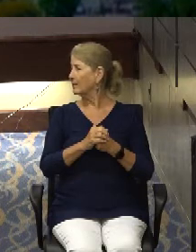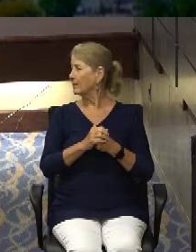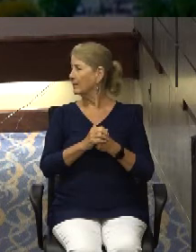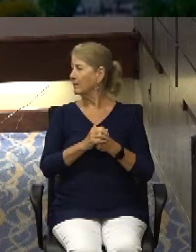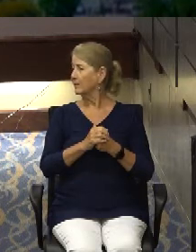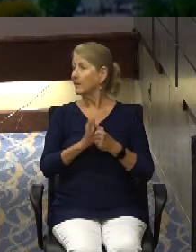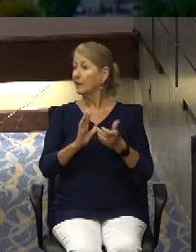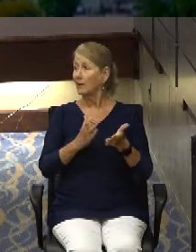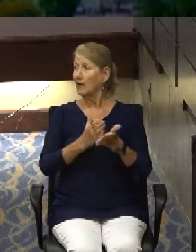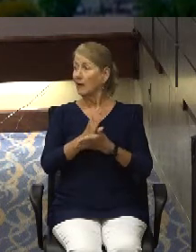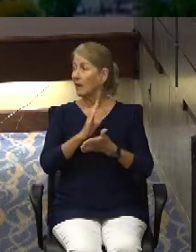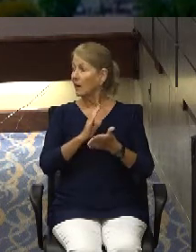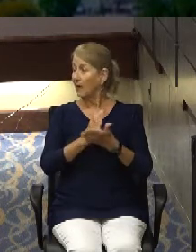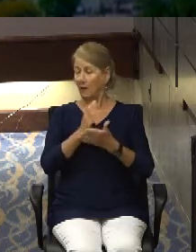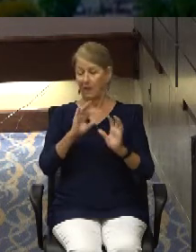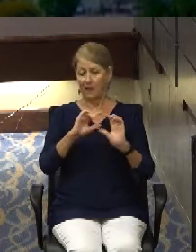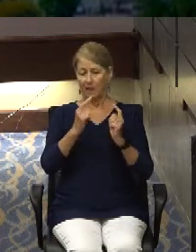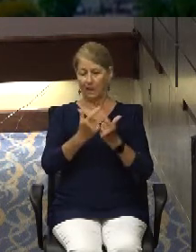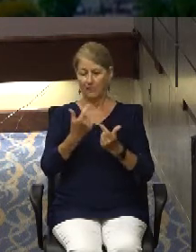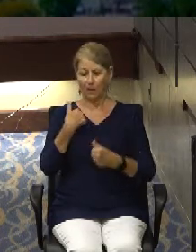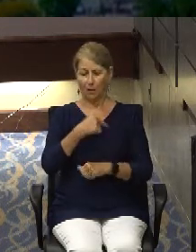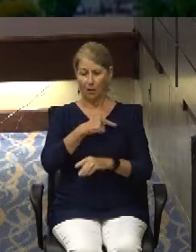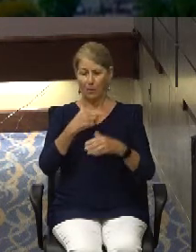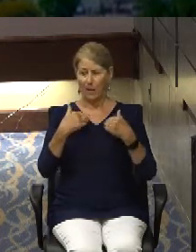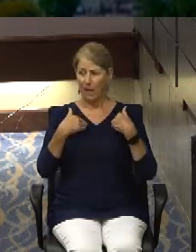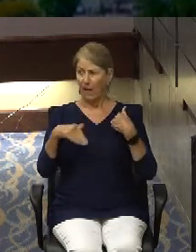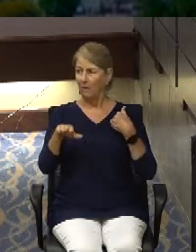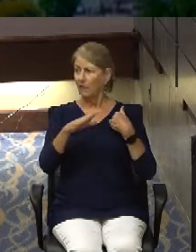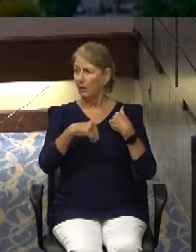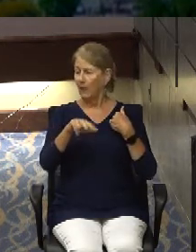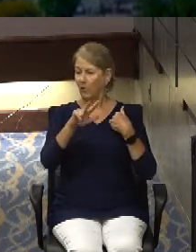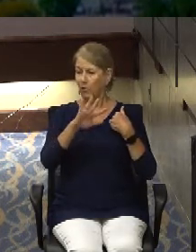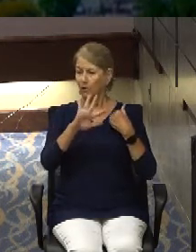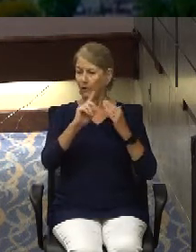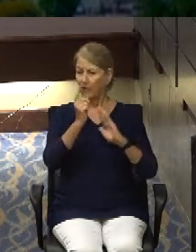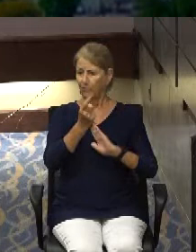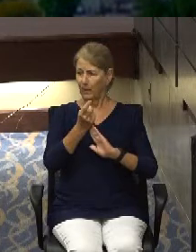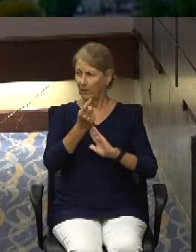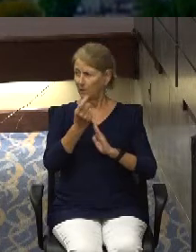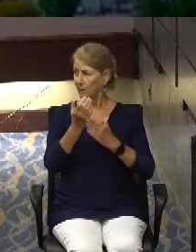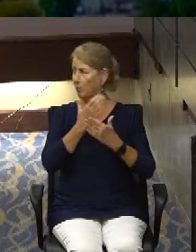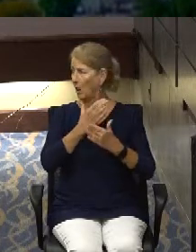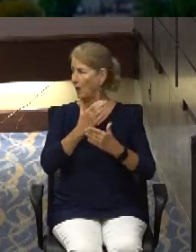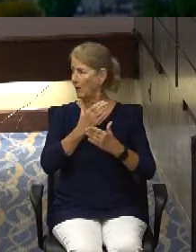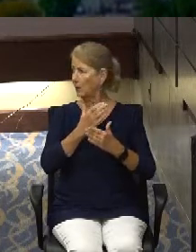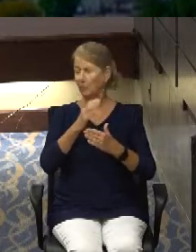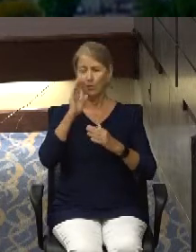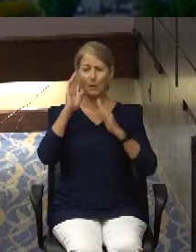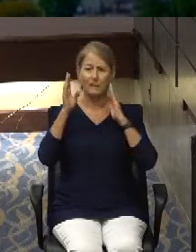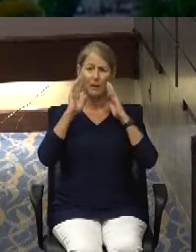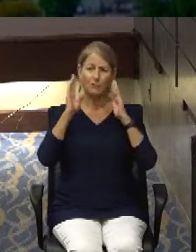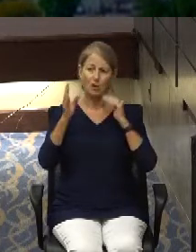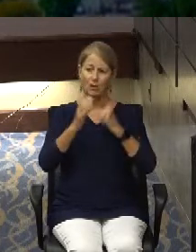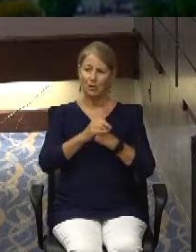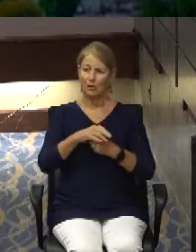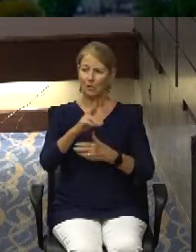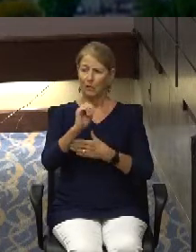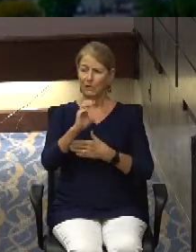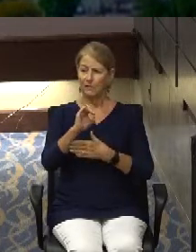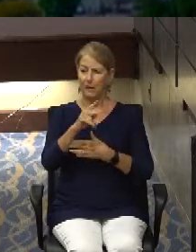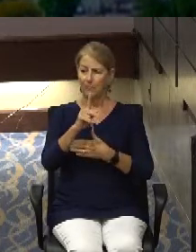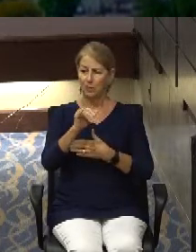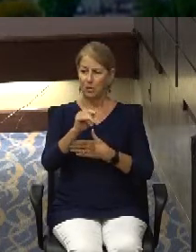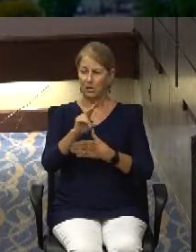All right, Mayor and Council, we've got about 35 minutes prior to the reception for Judge